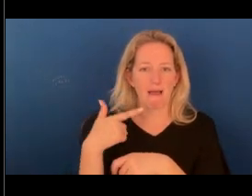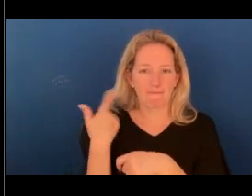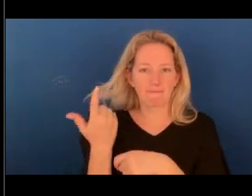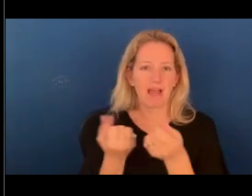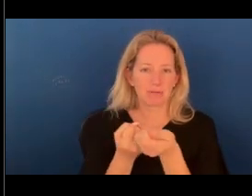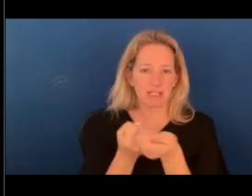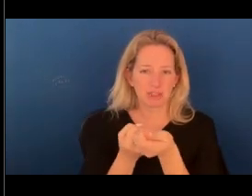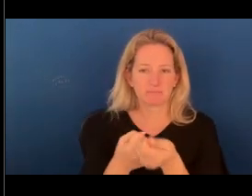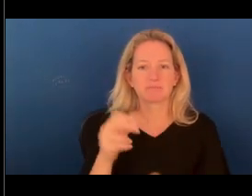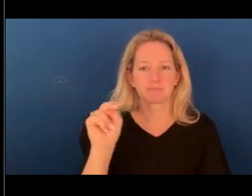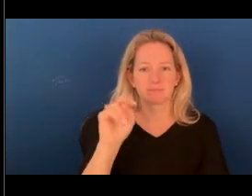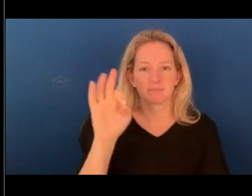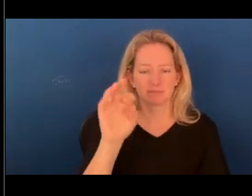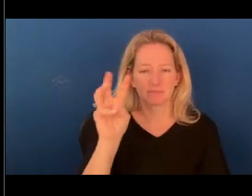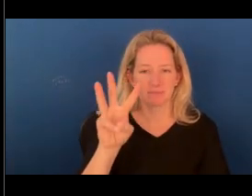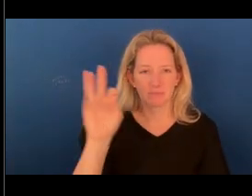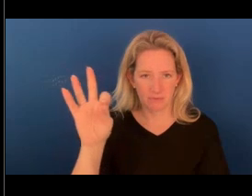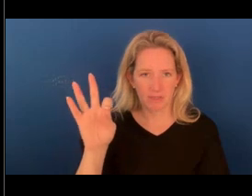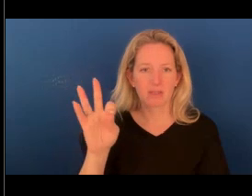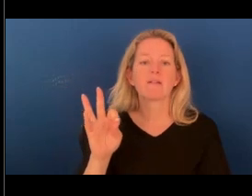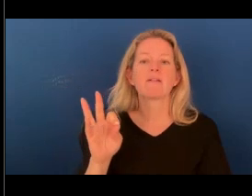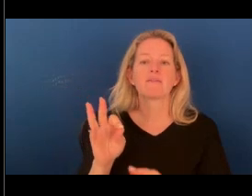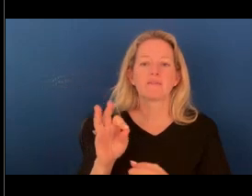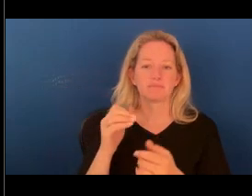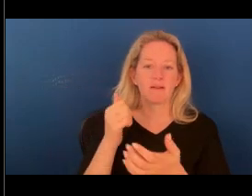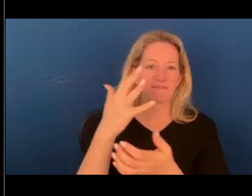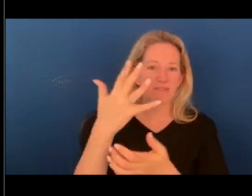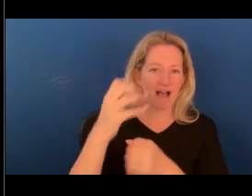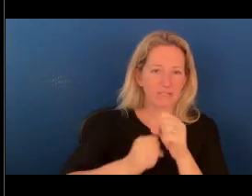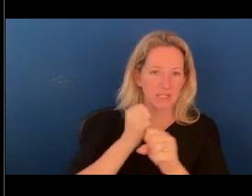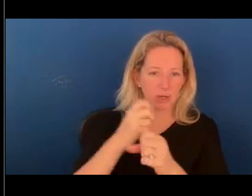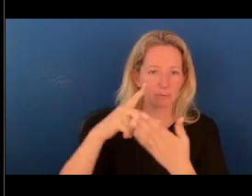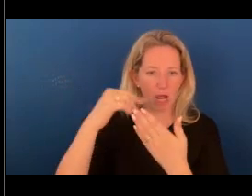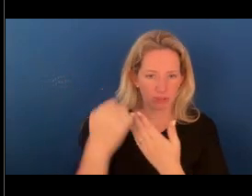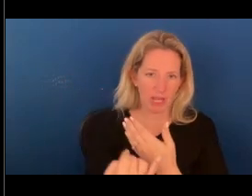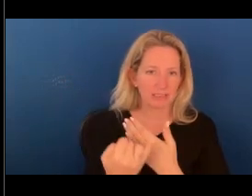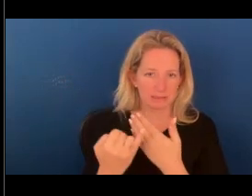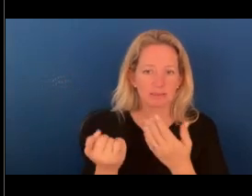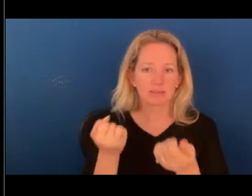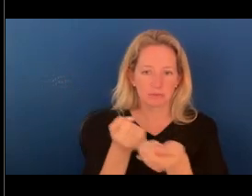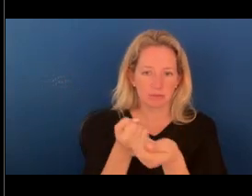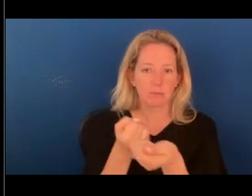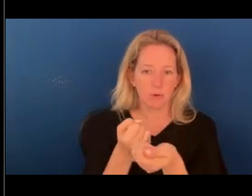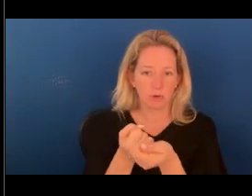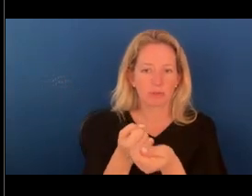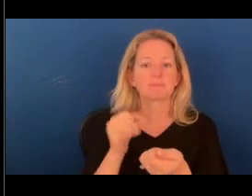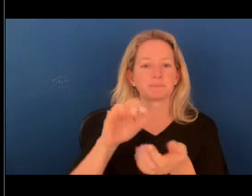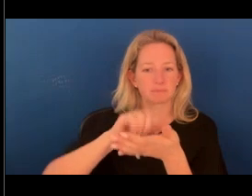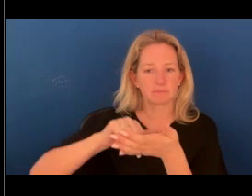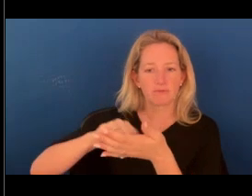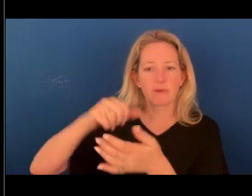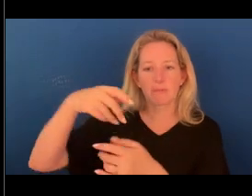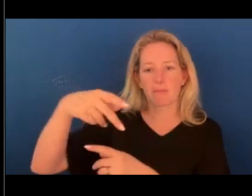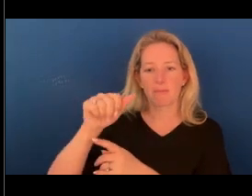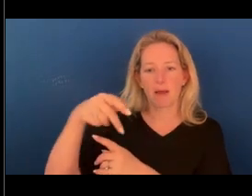5-year mission to remove the backlog of marine debris. And this is led by the Papahana Moakuvakea Marine Debris